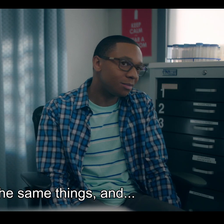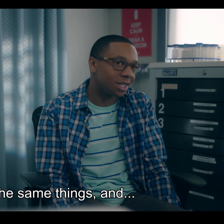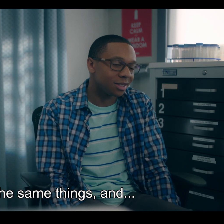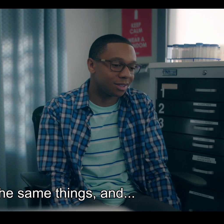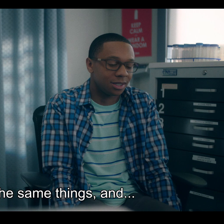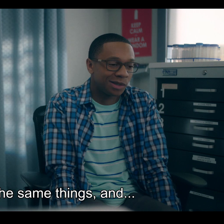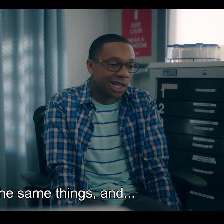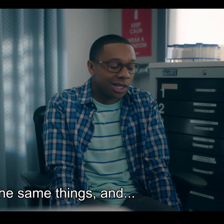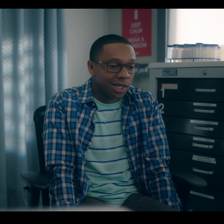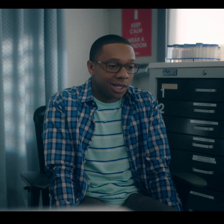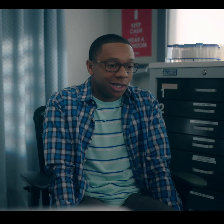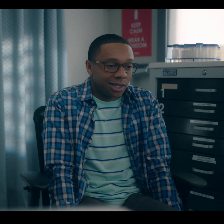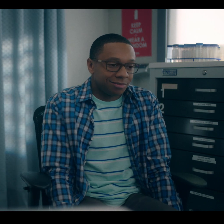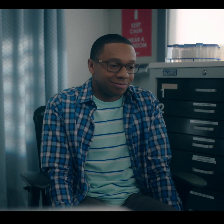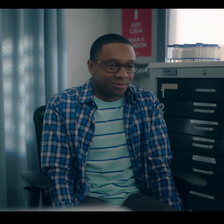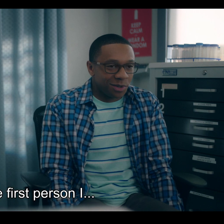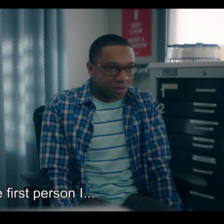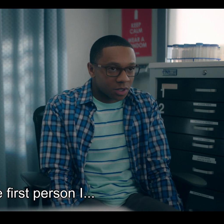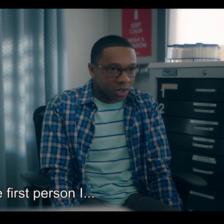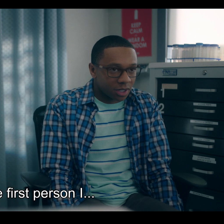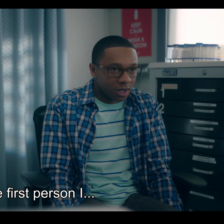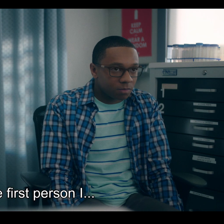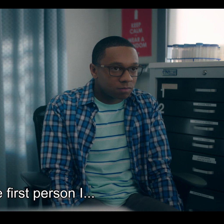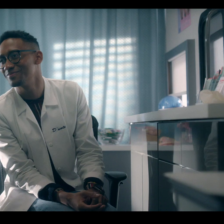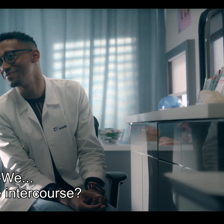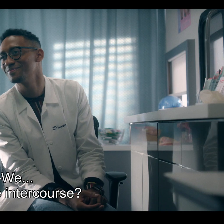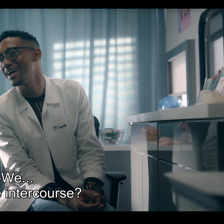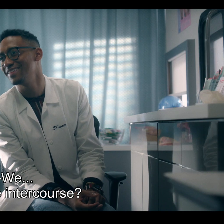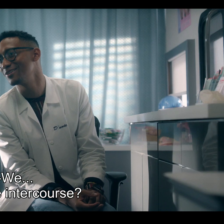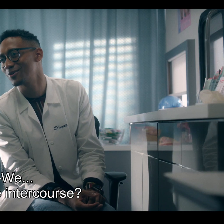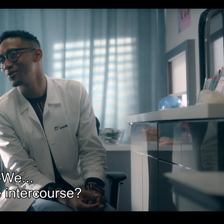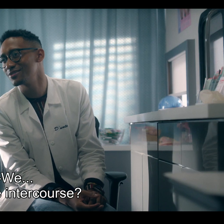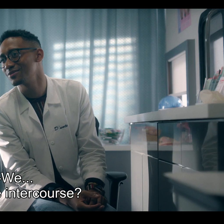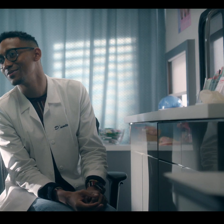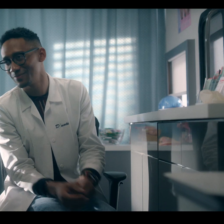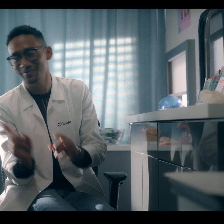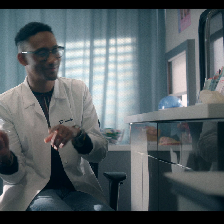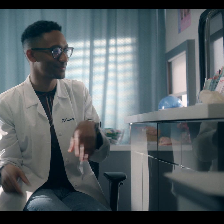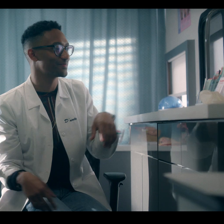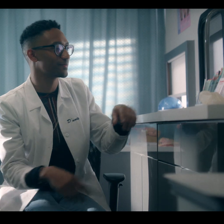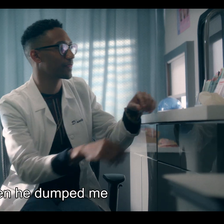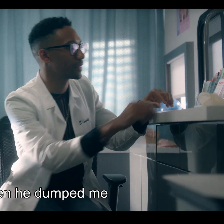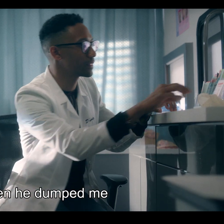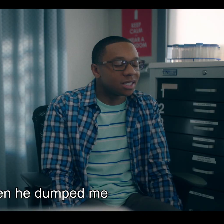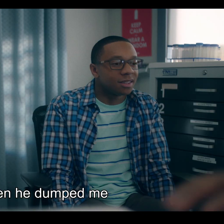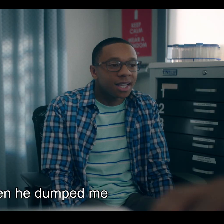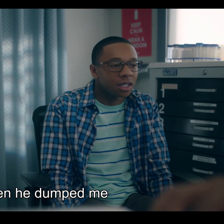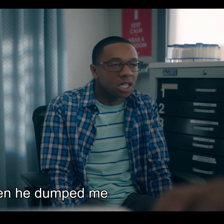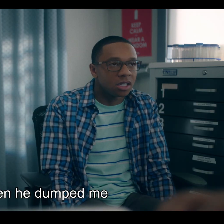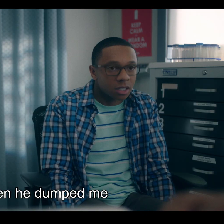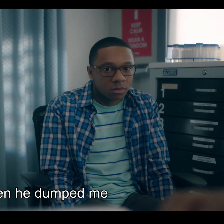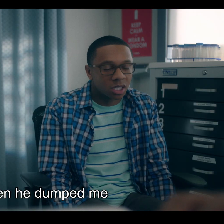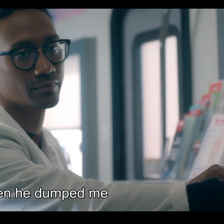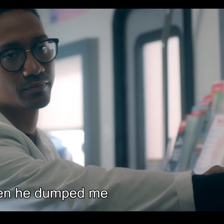all the same things. And he was the first person we had the intercourse. Yeah, but then